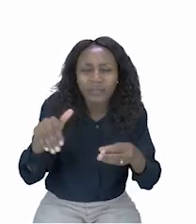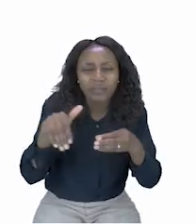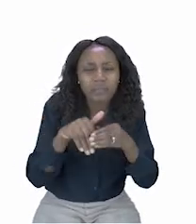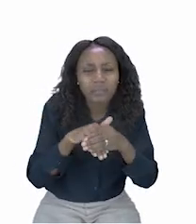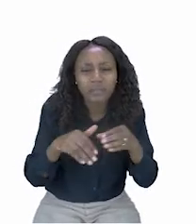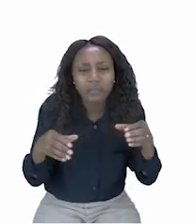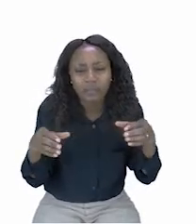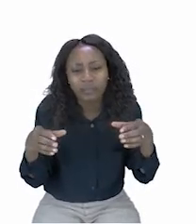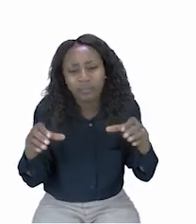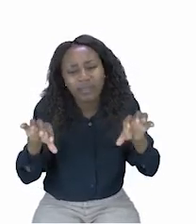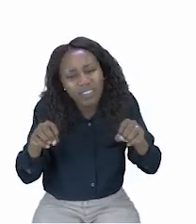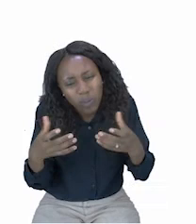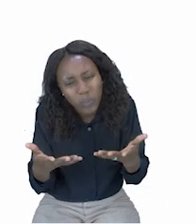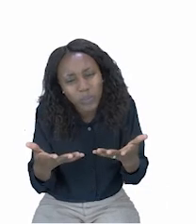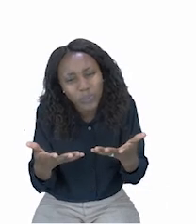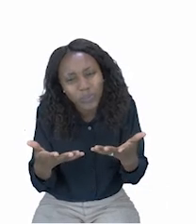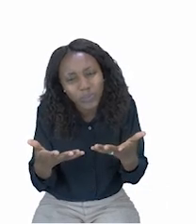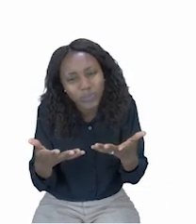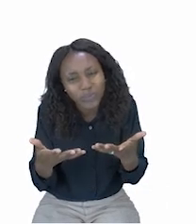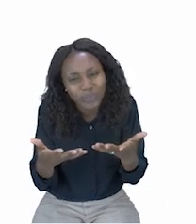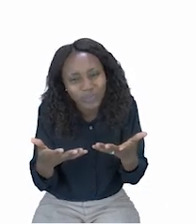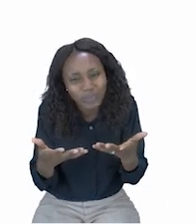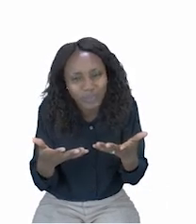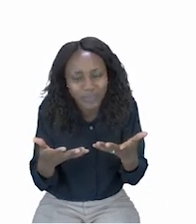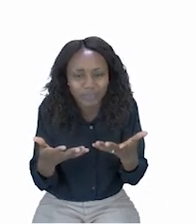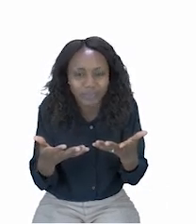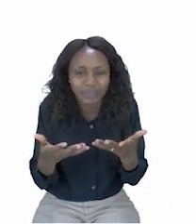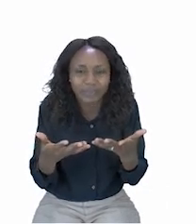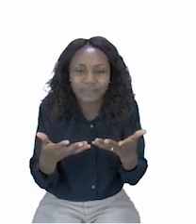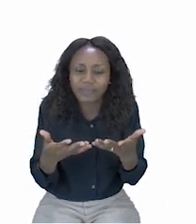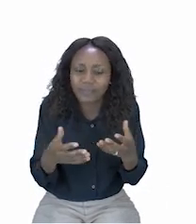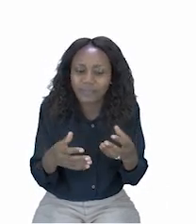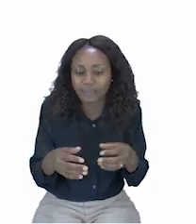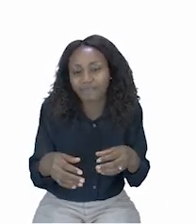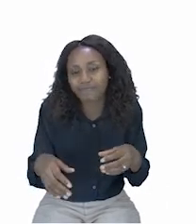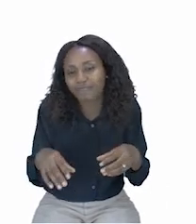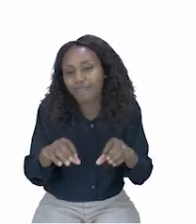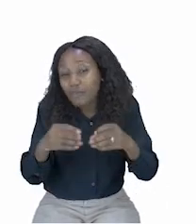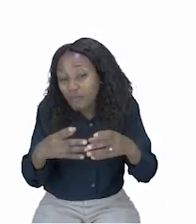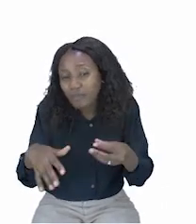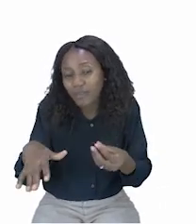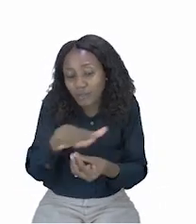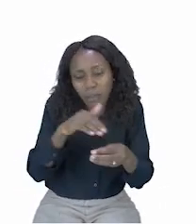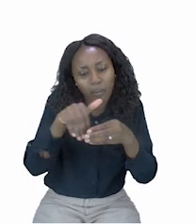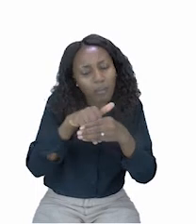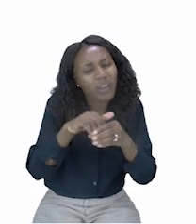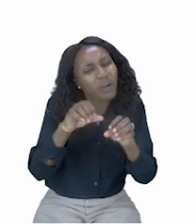in this family? How many members are in this